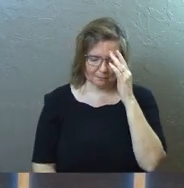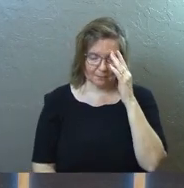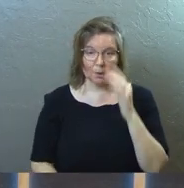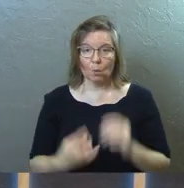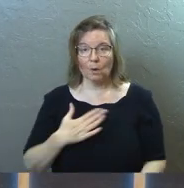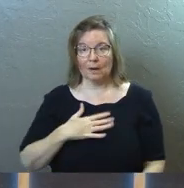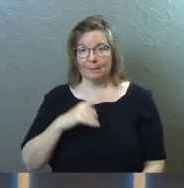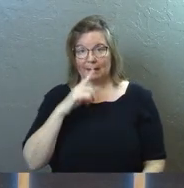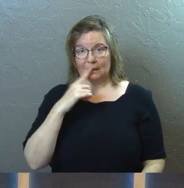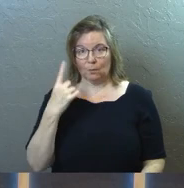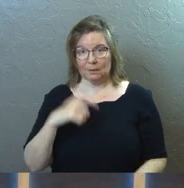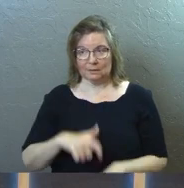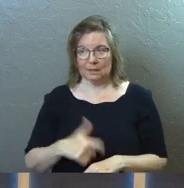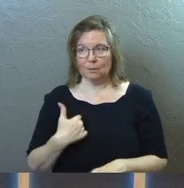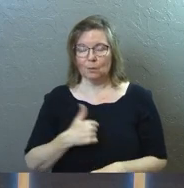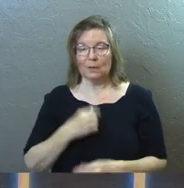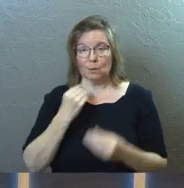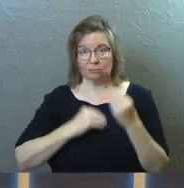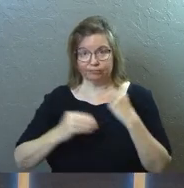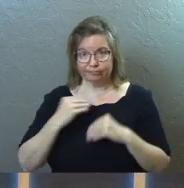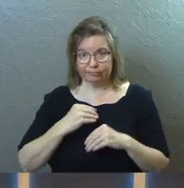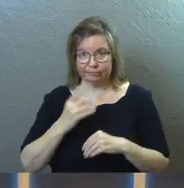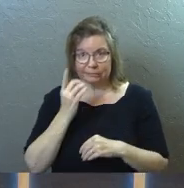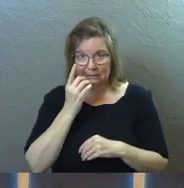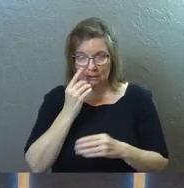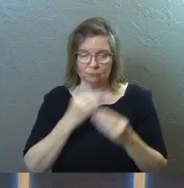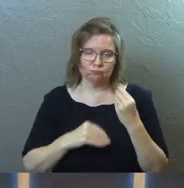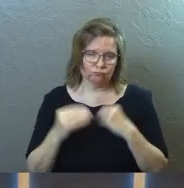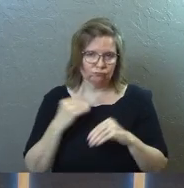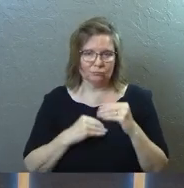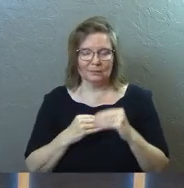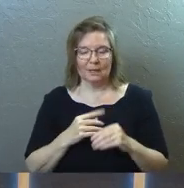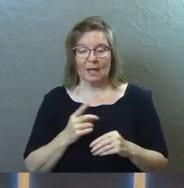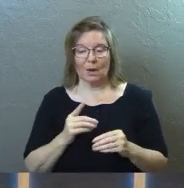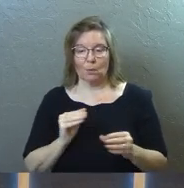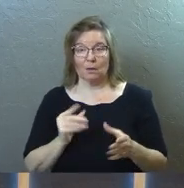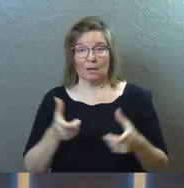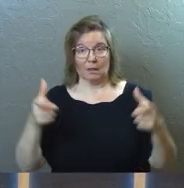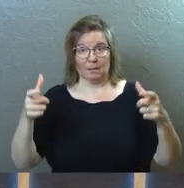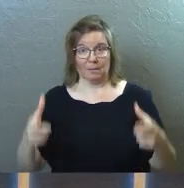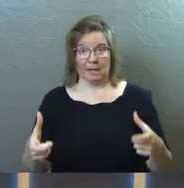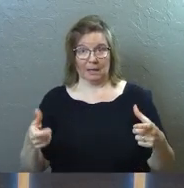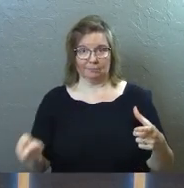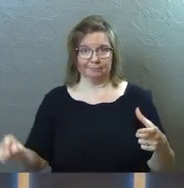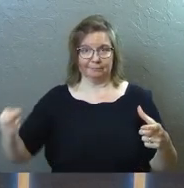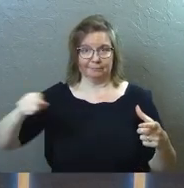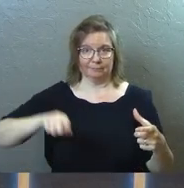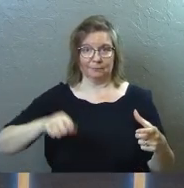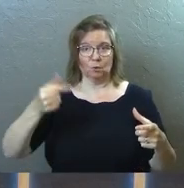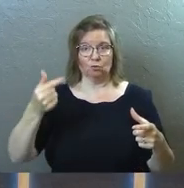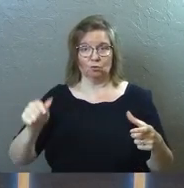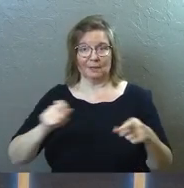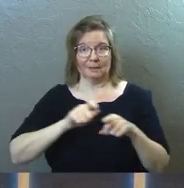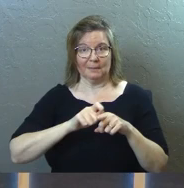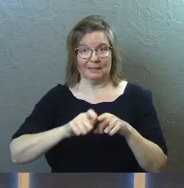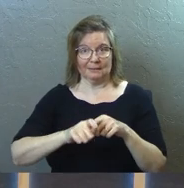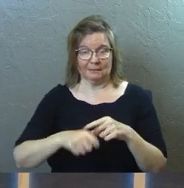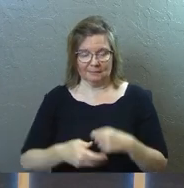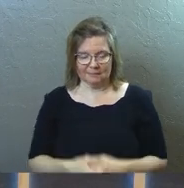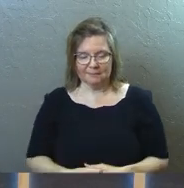One of my kids, one time, we were eating dinner, and we dared put green beans on the plates.